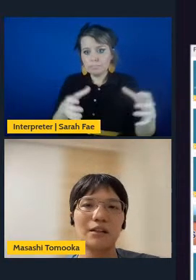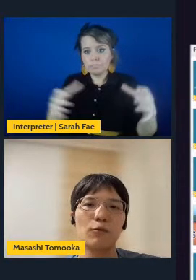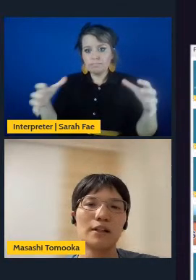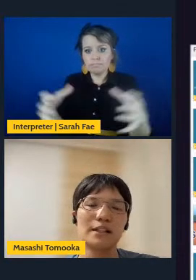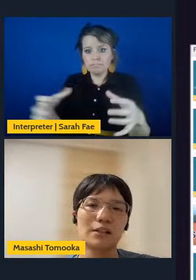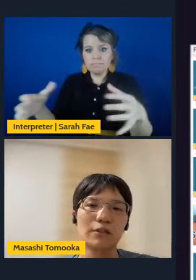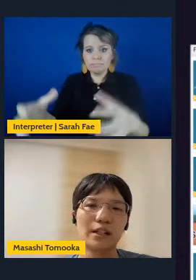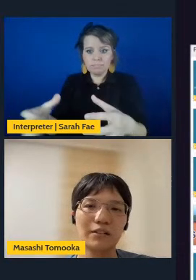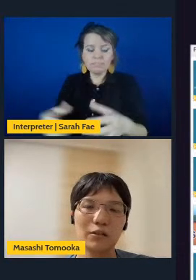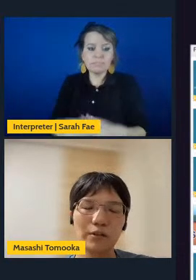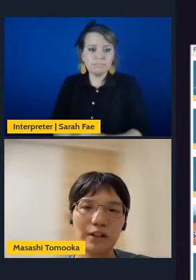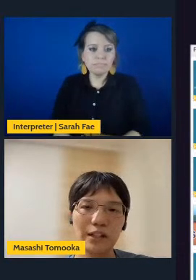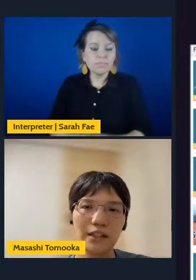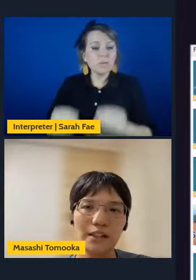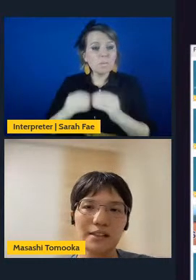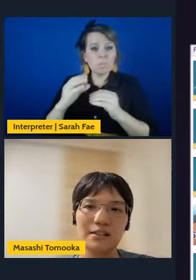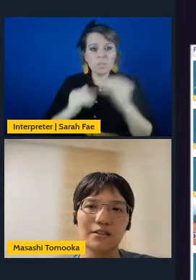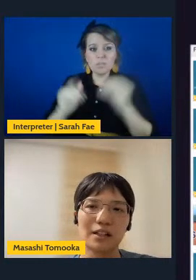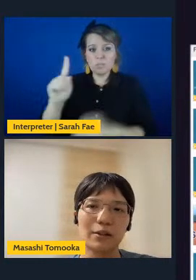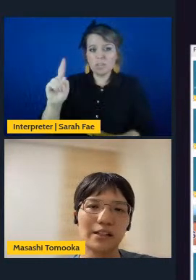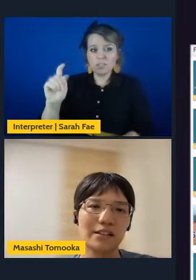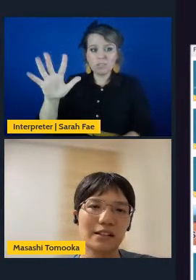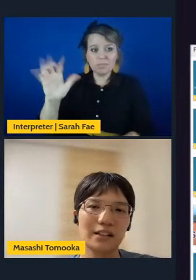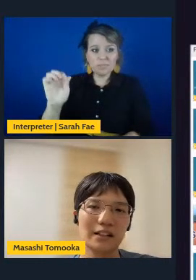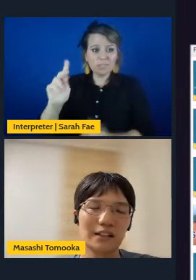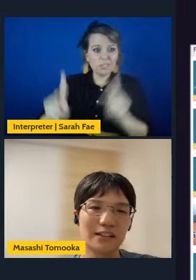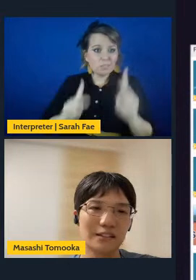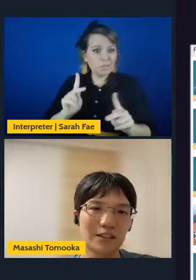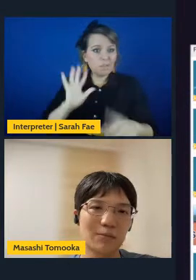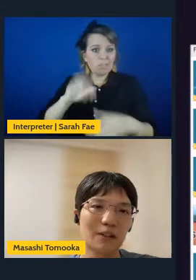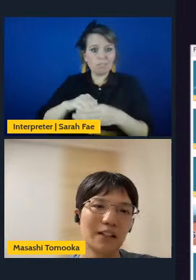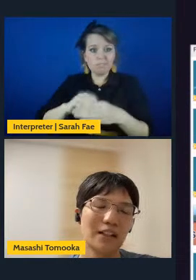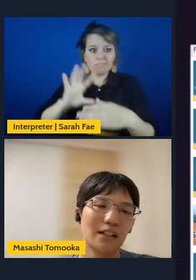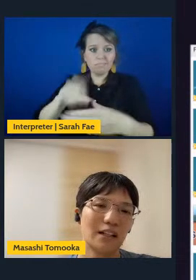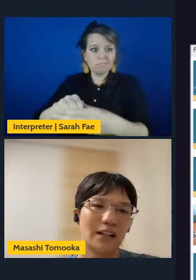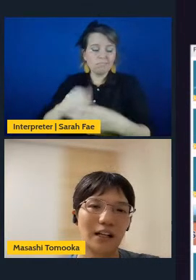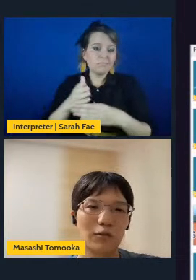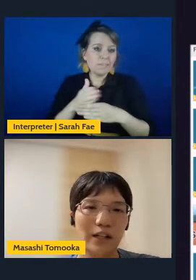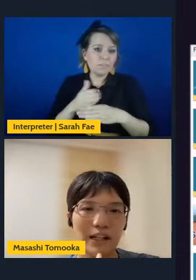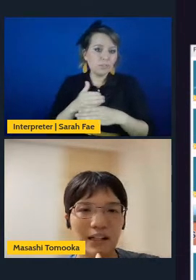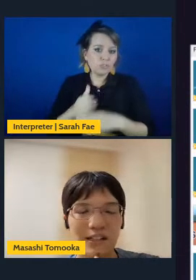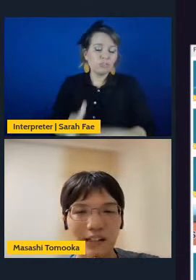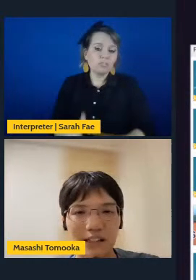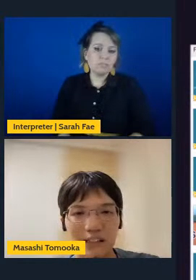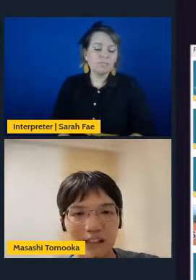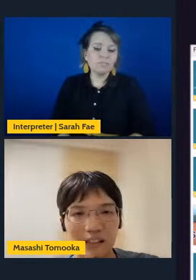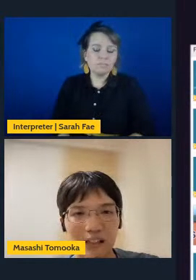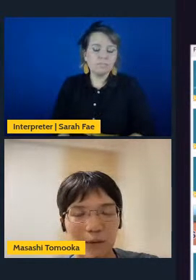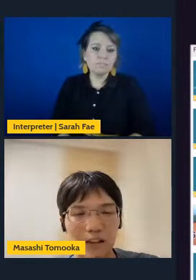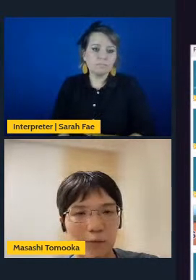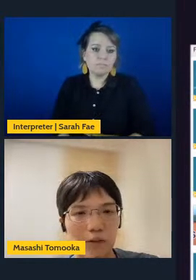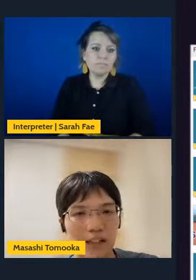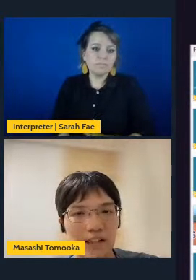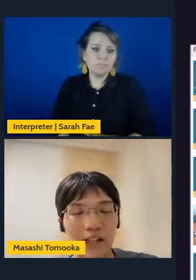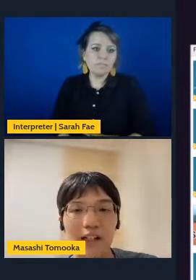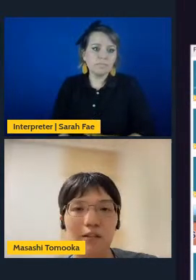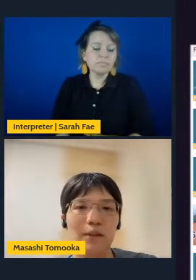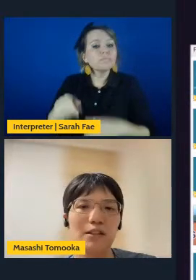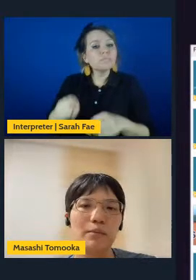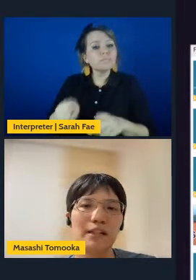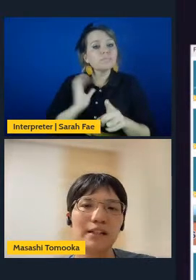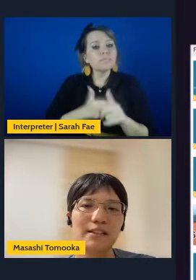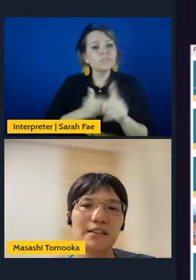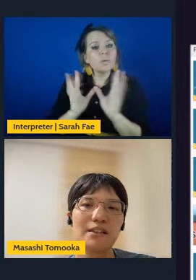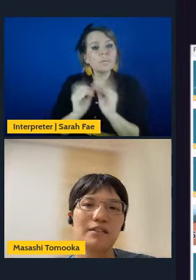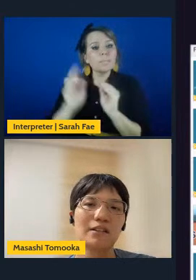has more than 150 attendees on average. That's awesome. And we are in the meetup, we are sharing